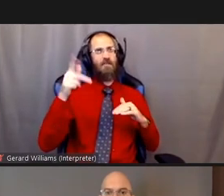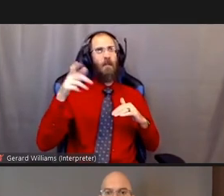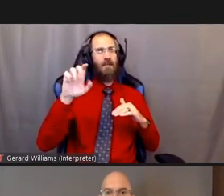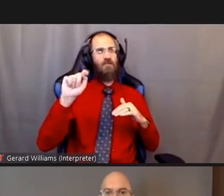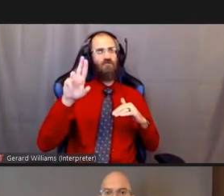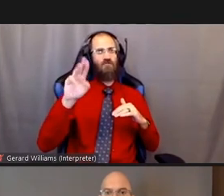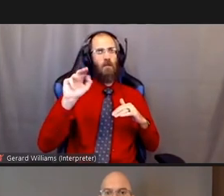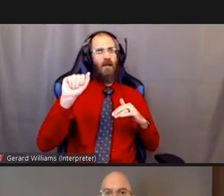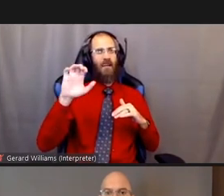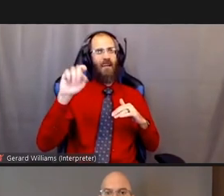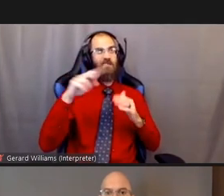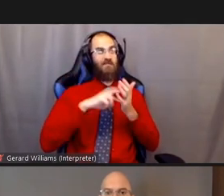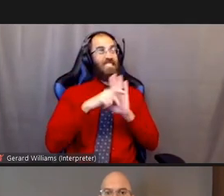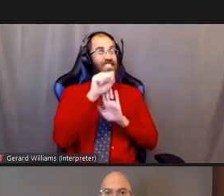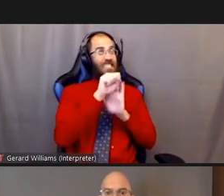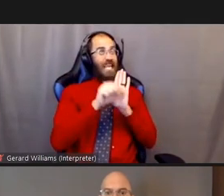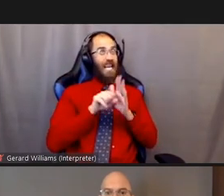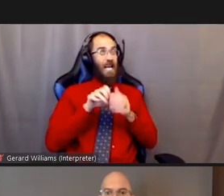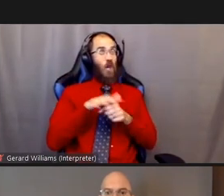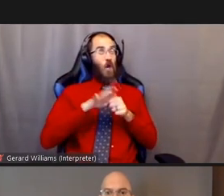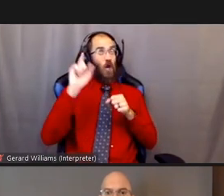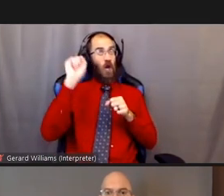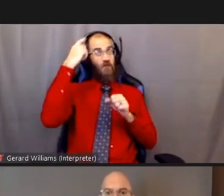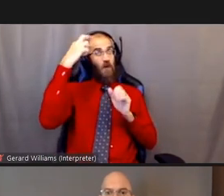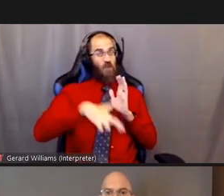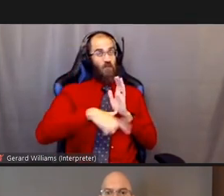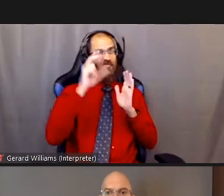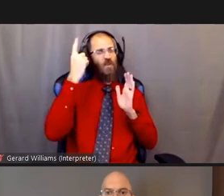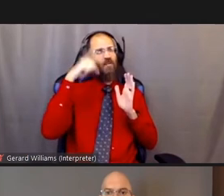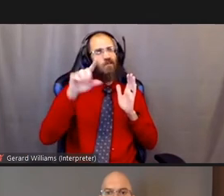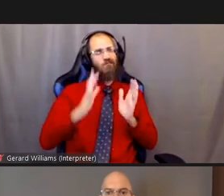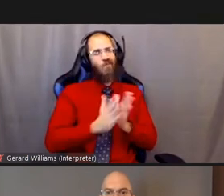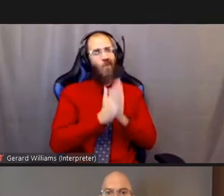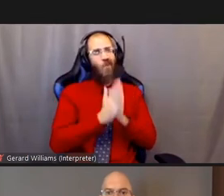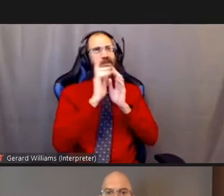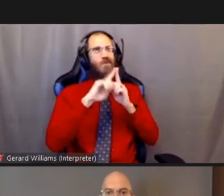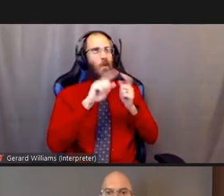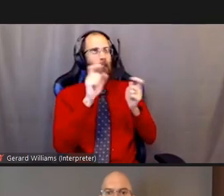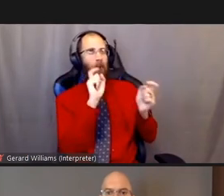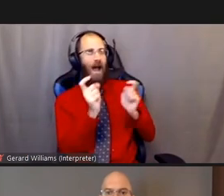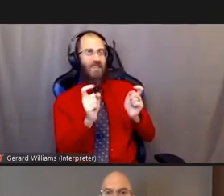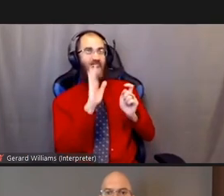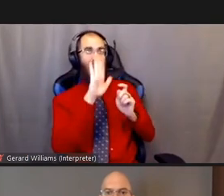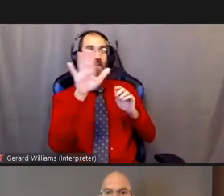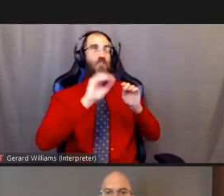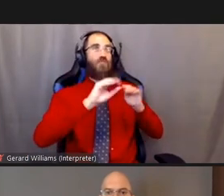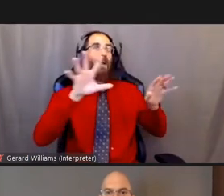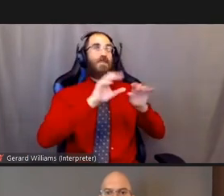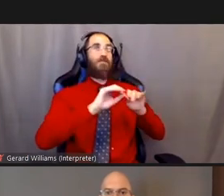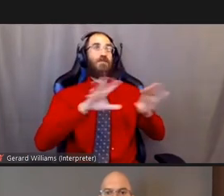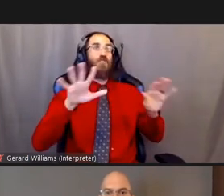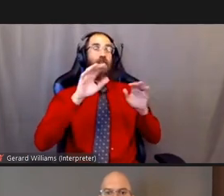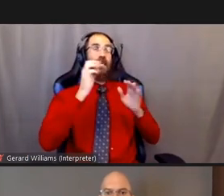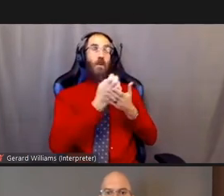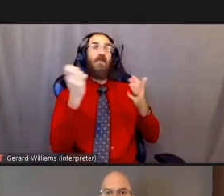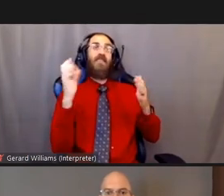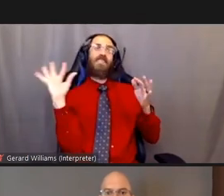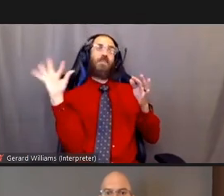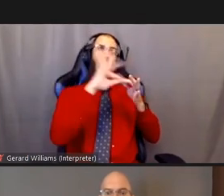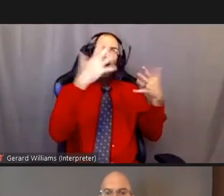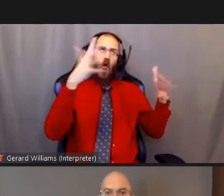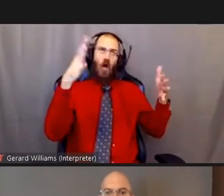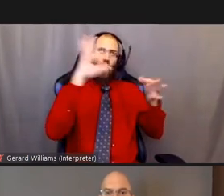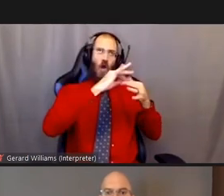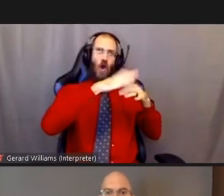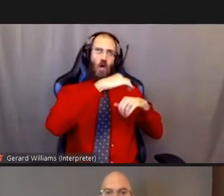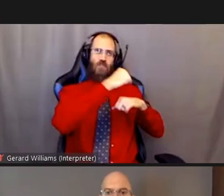state and local government review of certain requests to modify transmission equipment on existing structures. In June of this year,